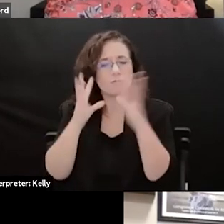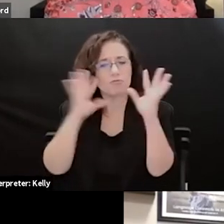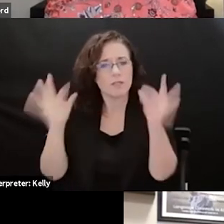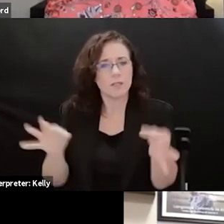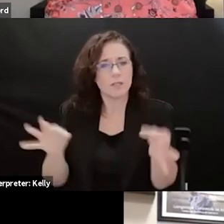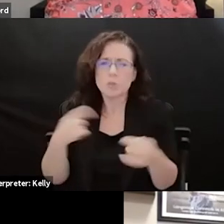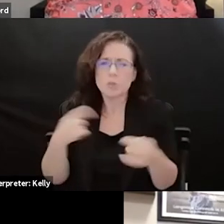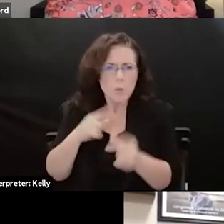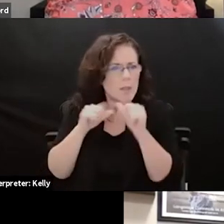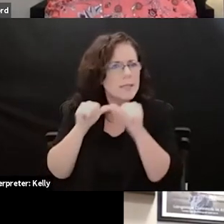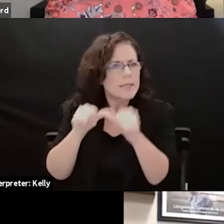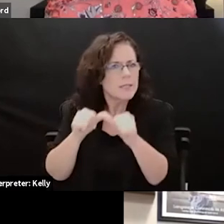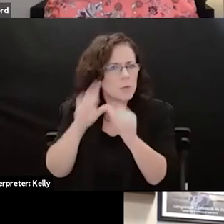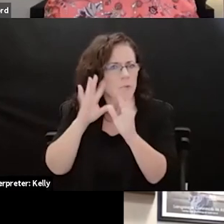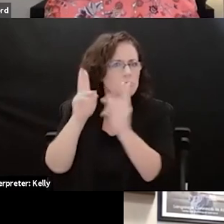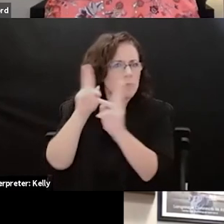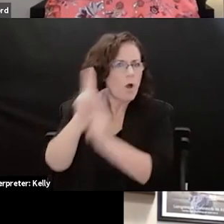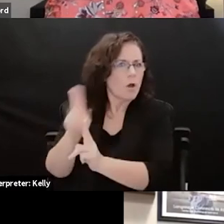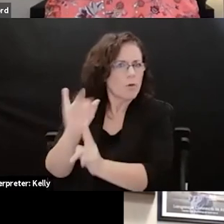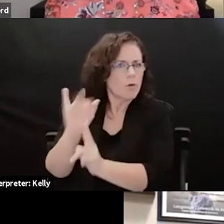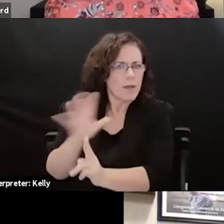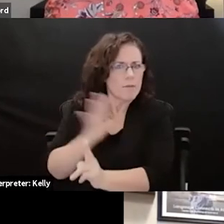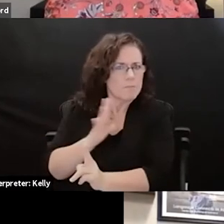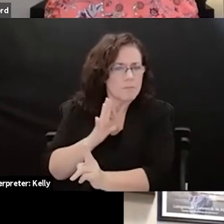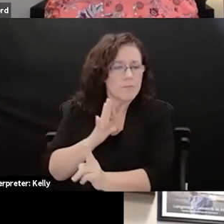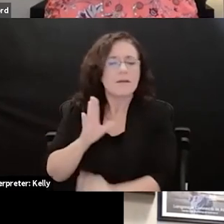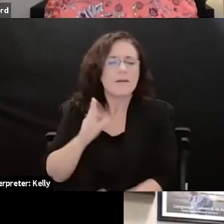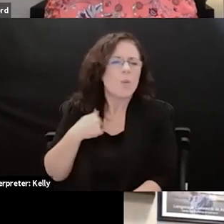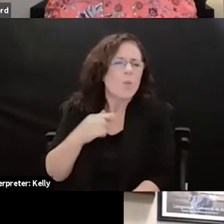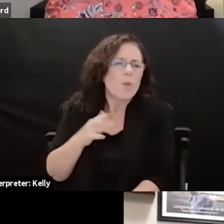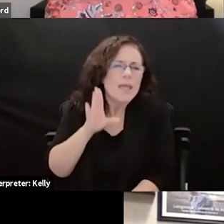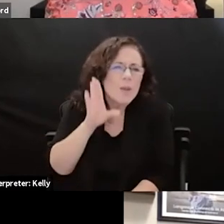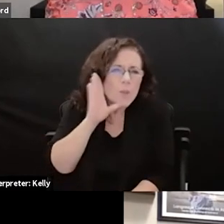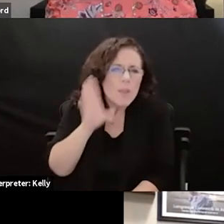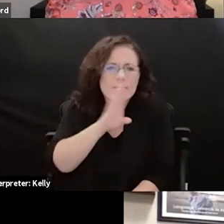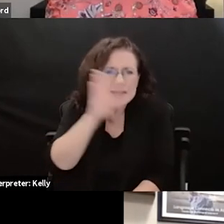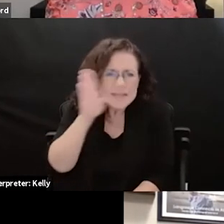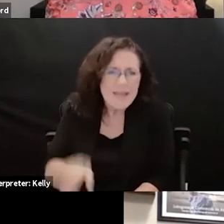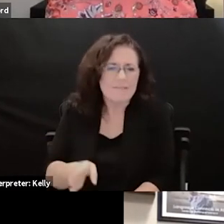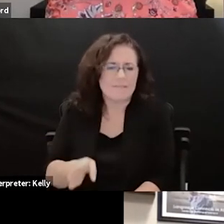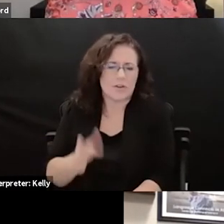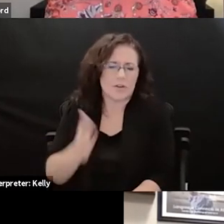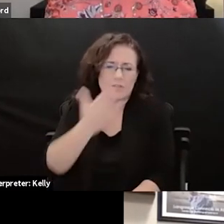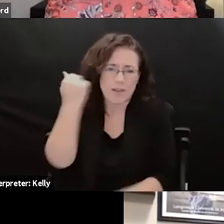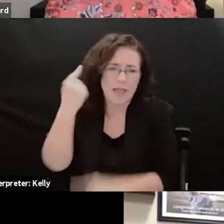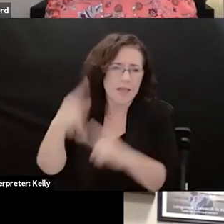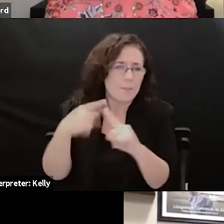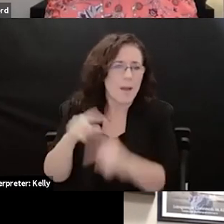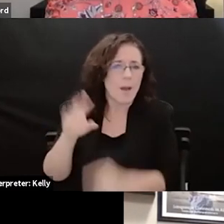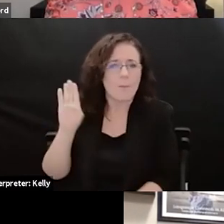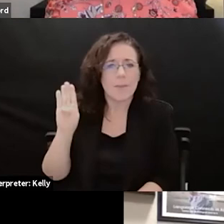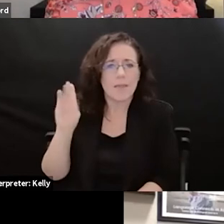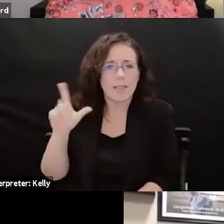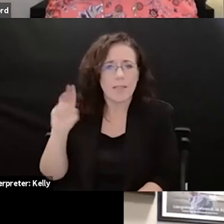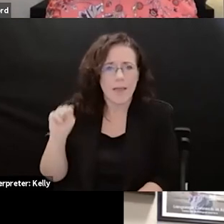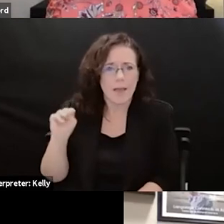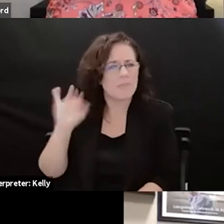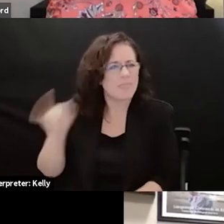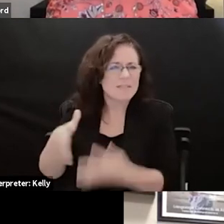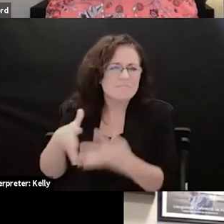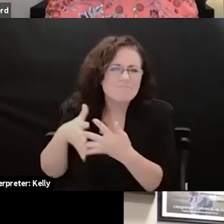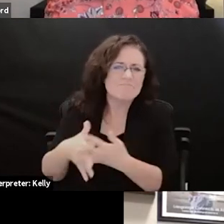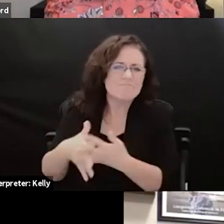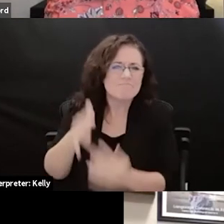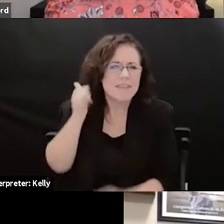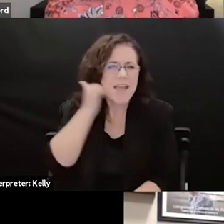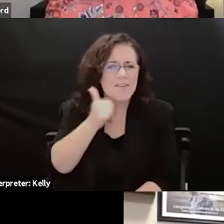but i just want to say that we're never going to forget about the black lives matter it's going to be a part of our everyday it's not just going to be focused